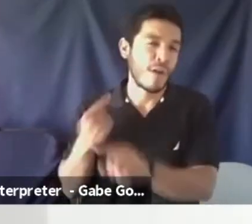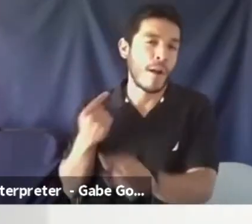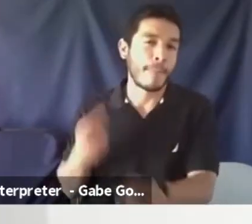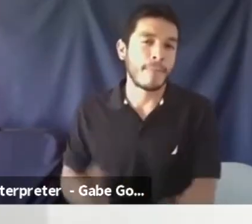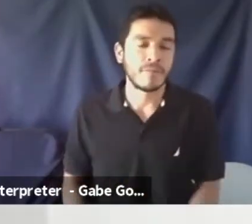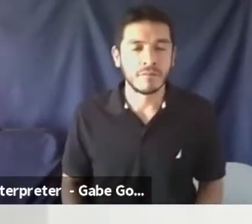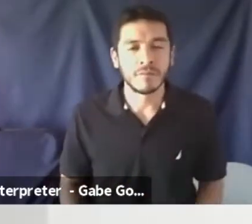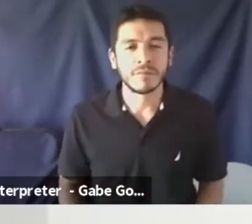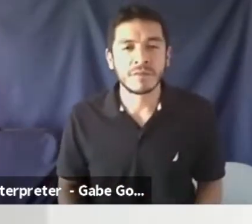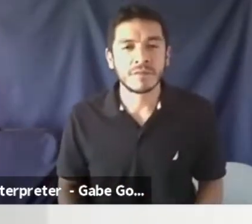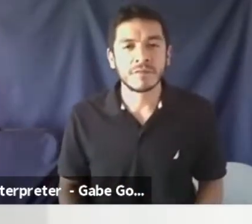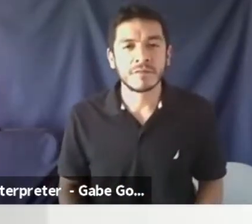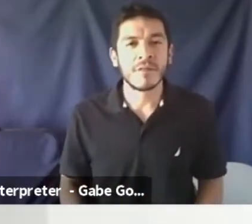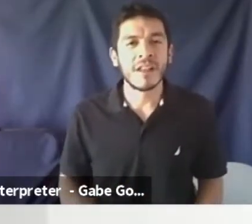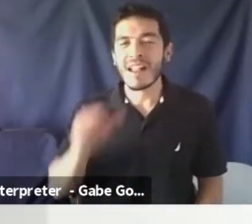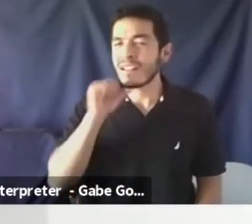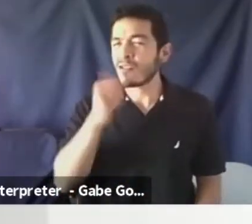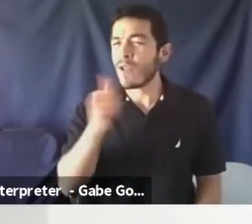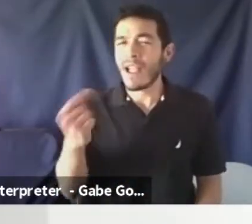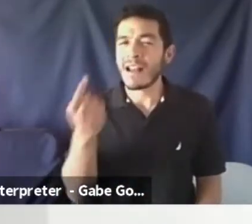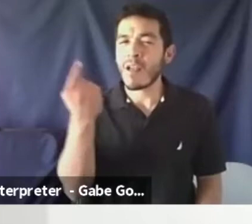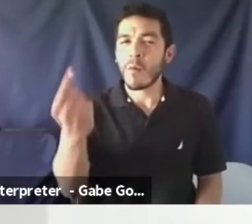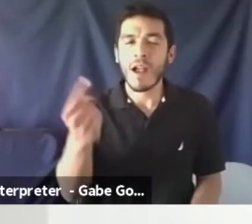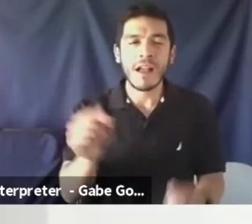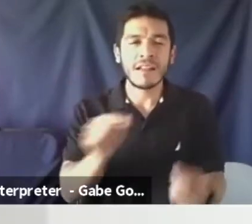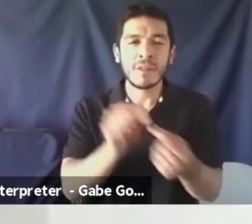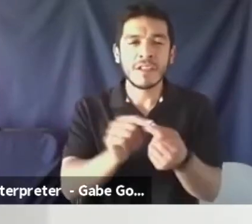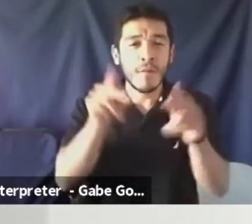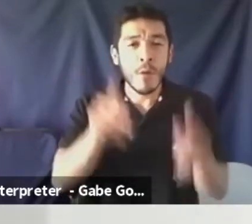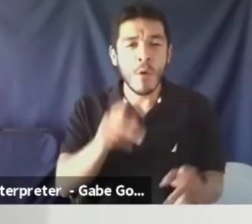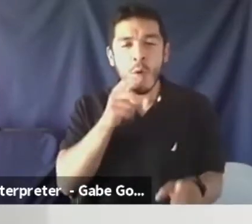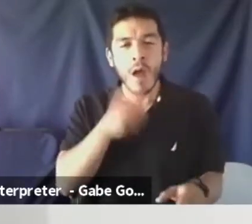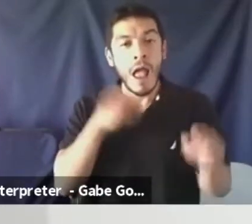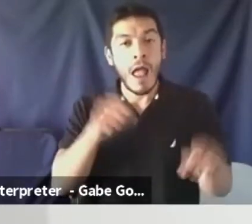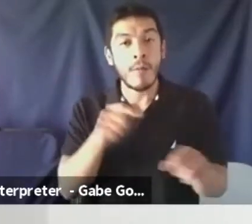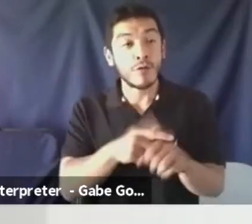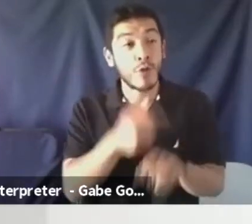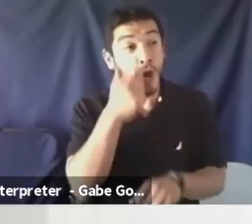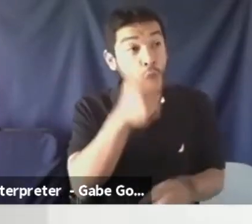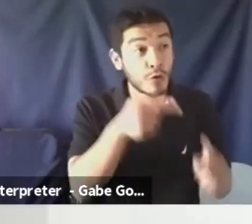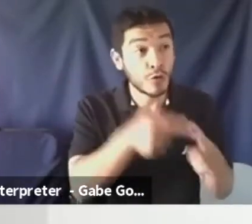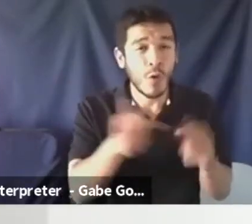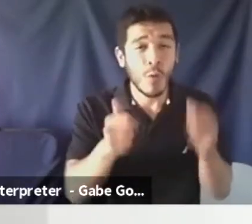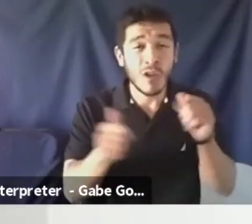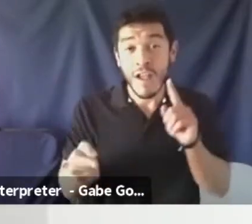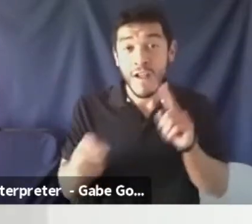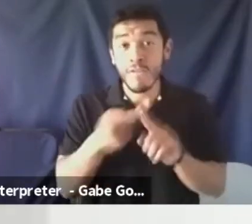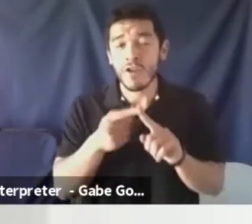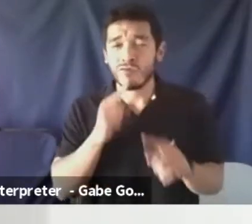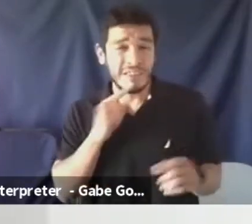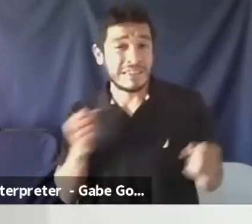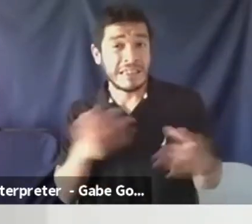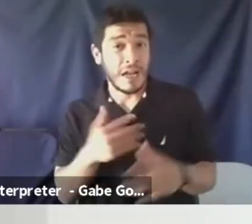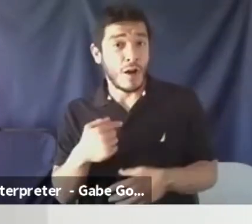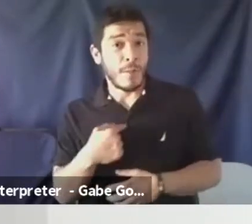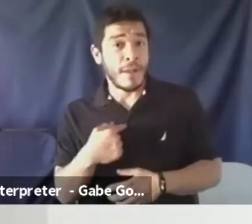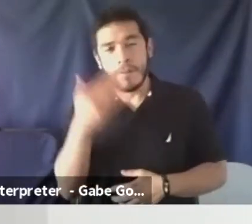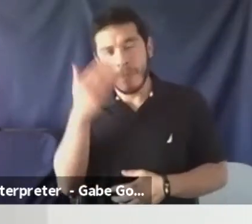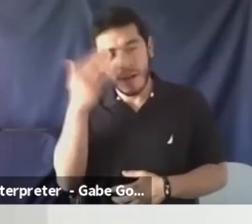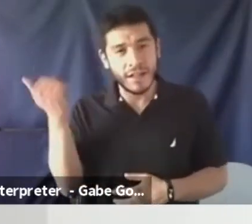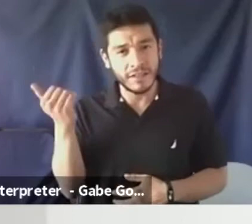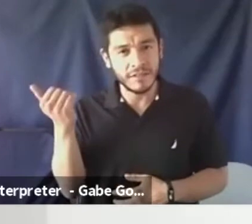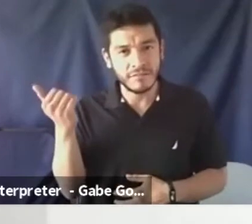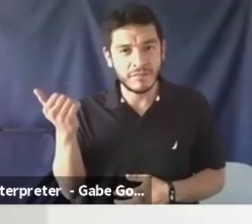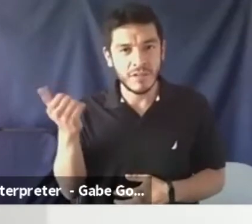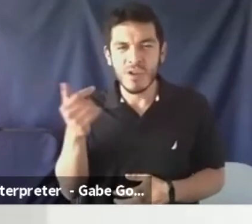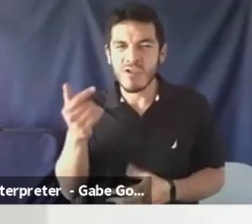There wasn't any one specific person that I was able to look to, which at first was a bit intimidating because it's like, you